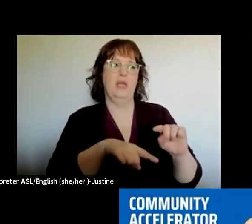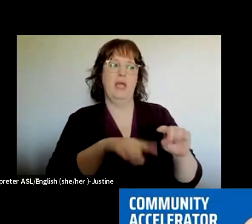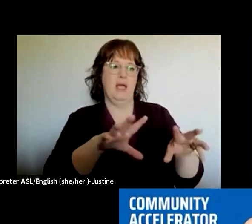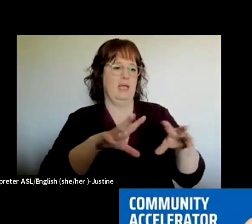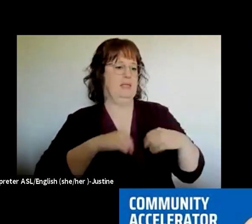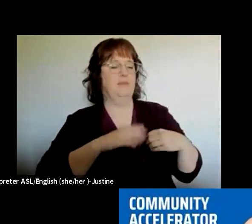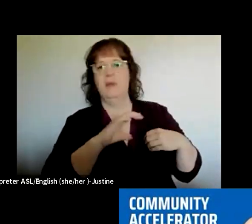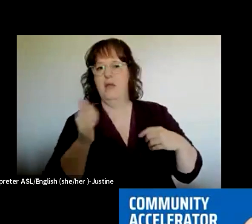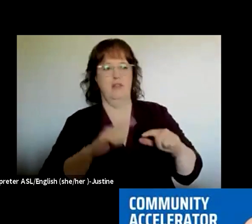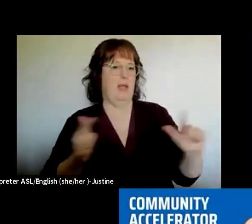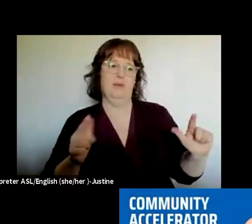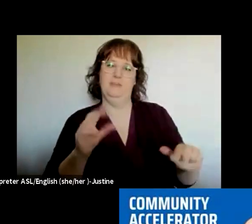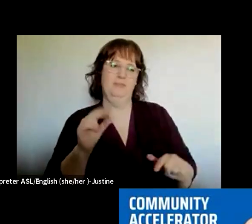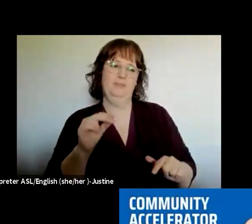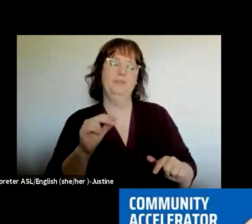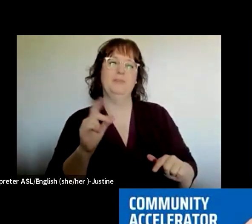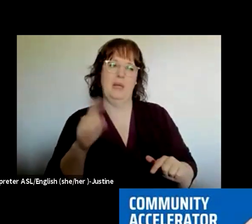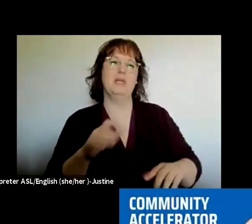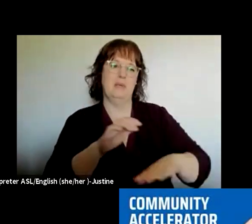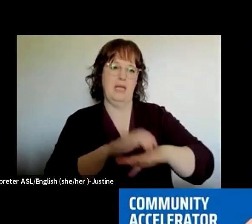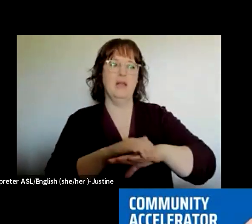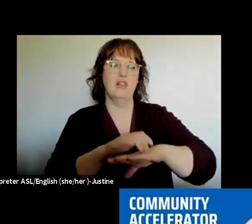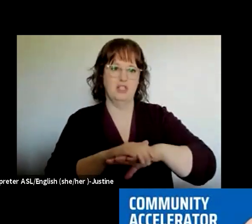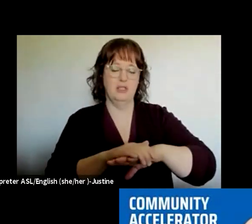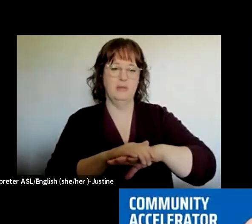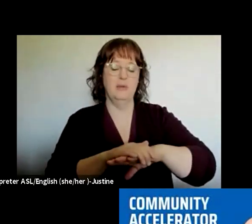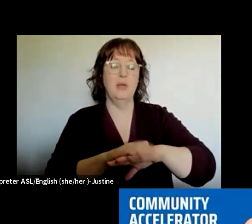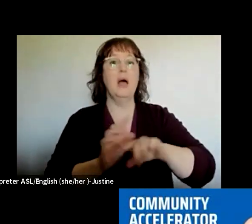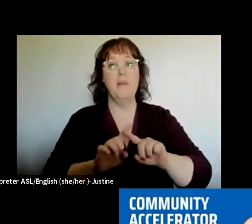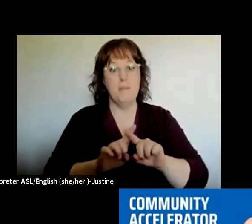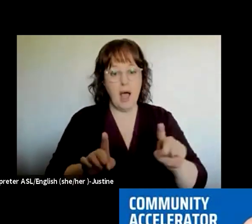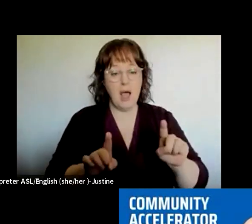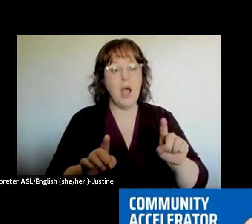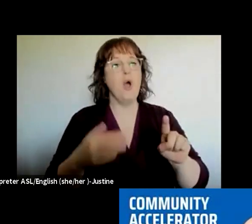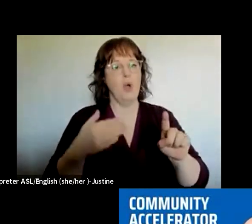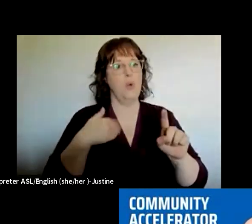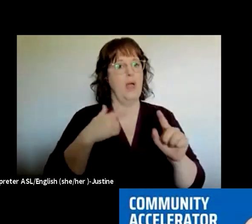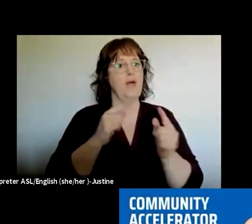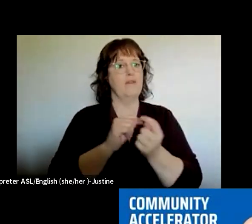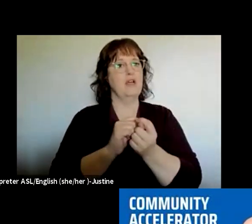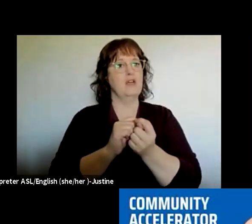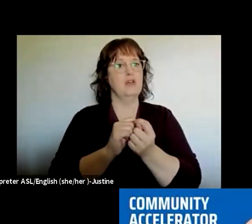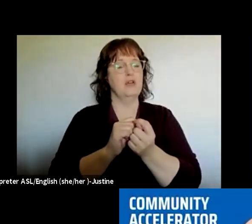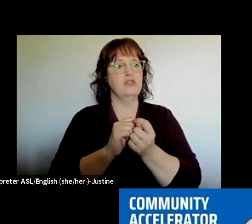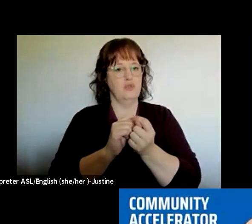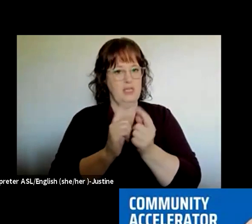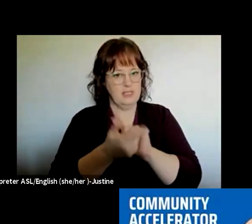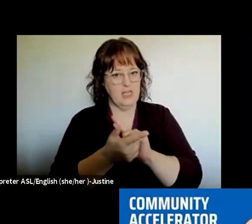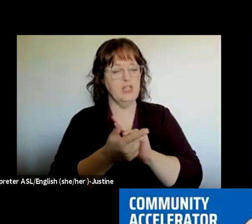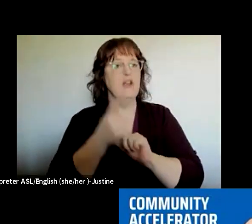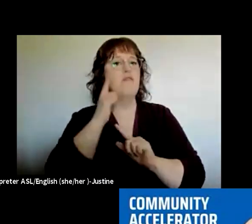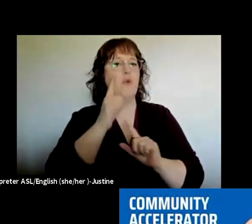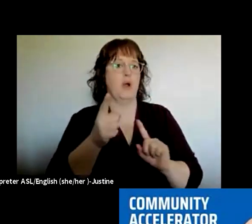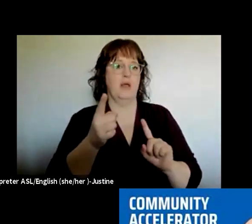in languages other than English, but we do have translated the application